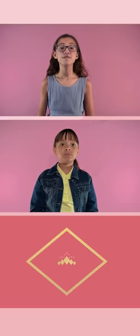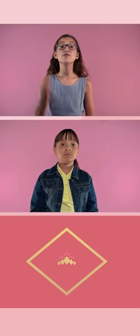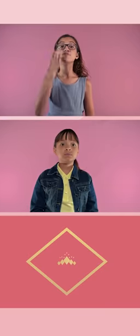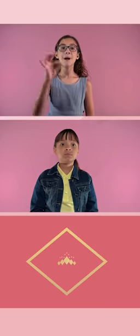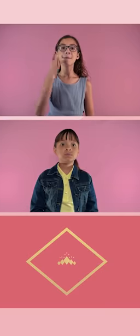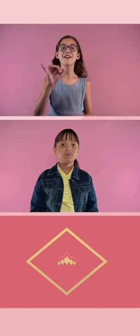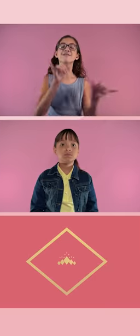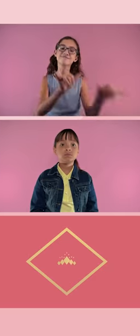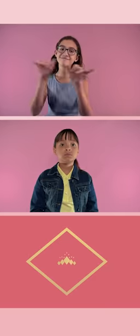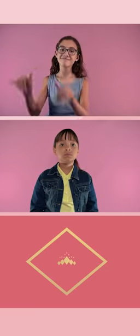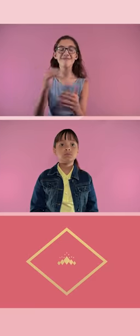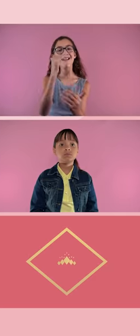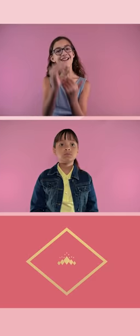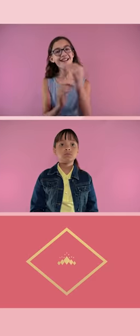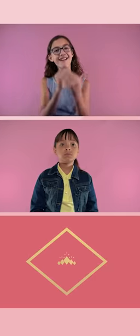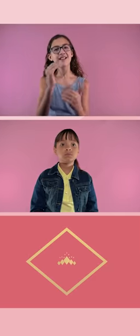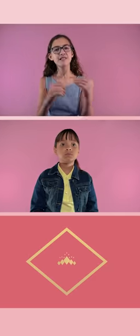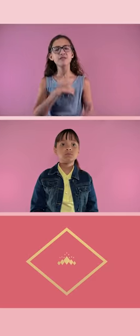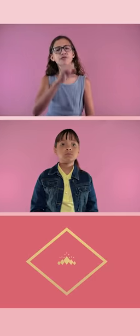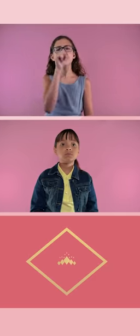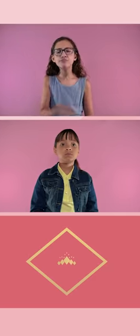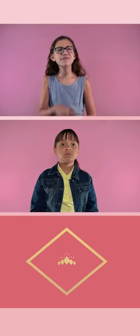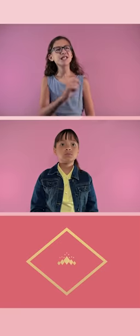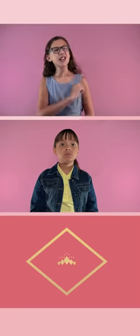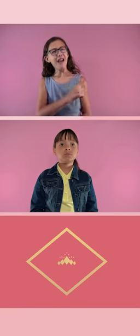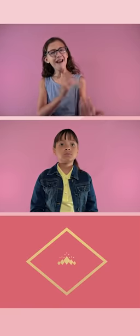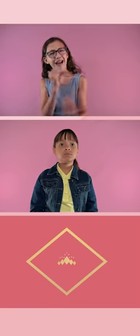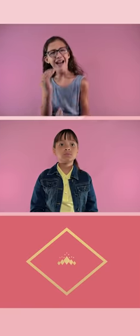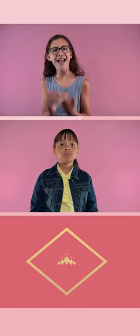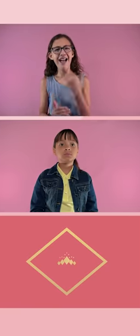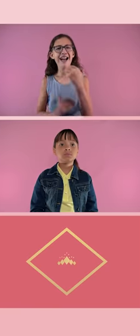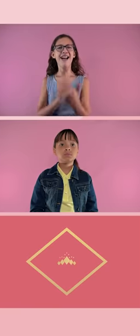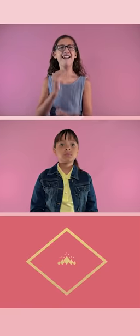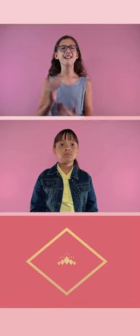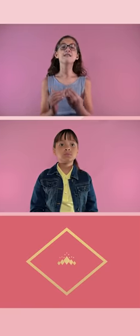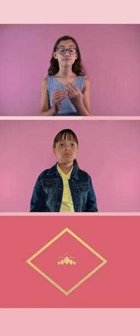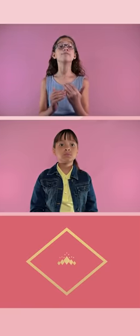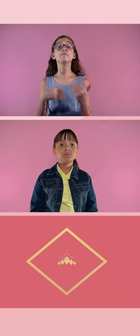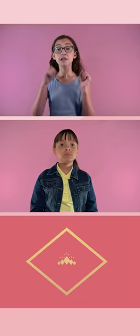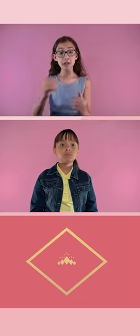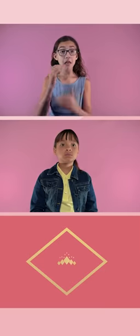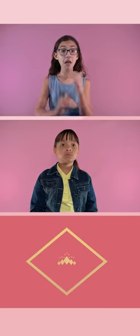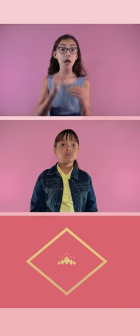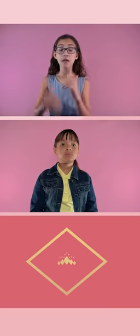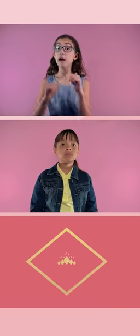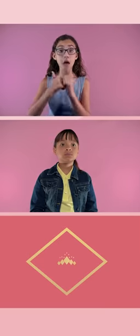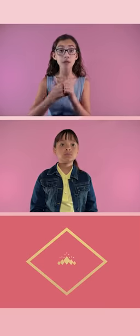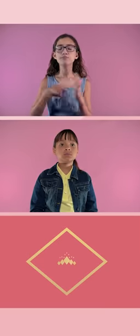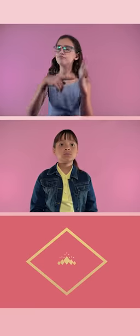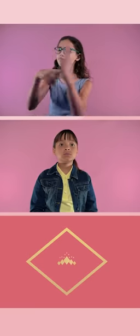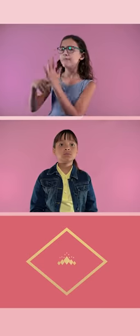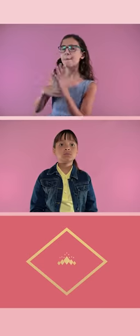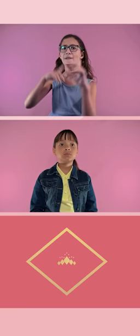Then strawberries for kindness. I love how kind Tiana was to us. I can be kind by